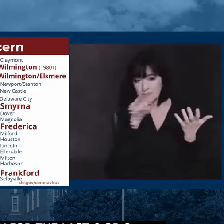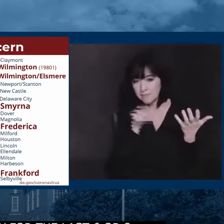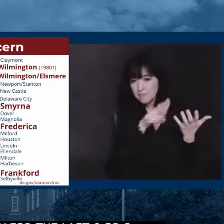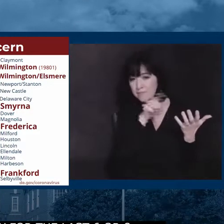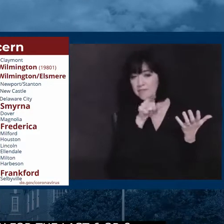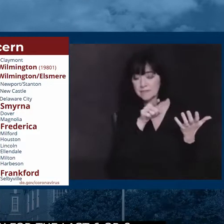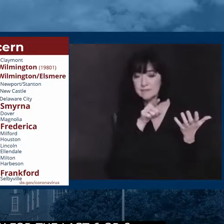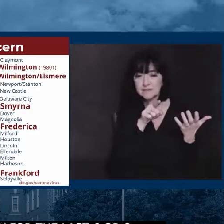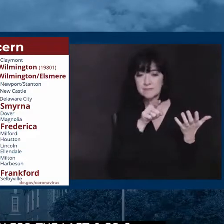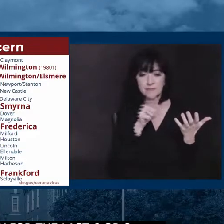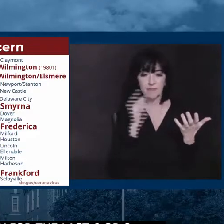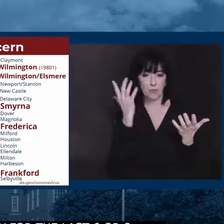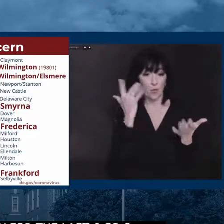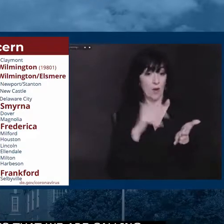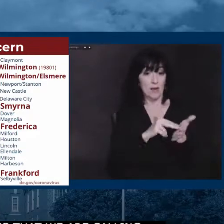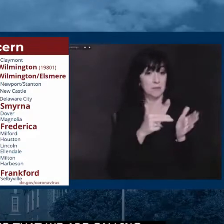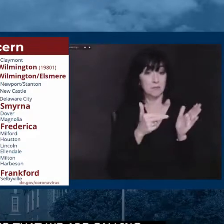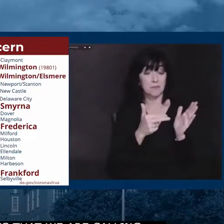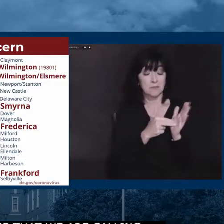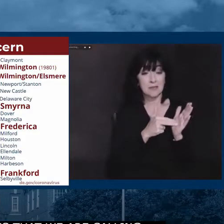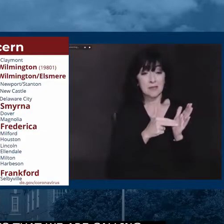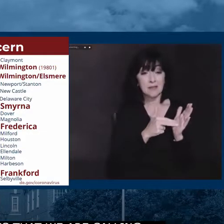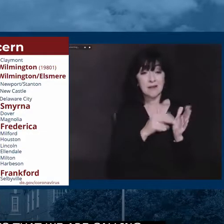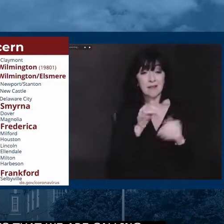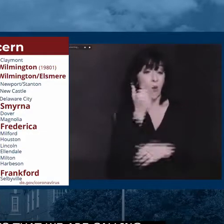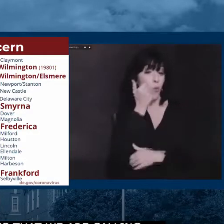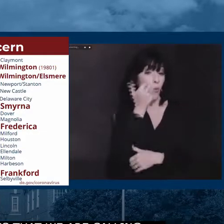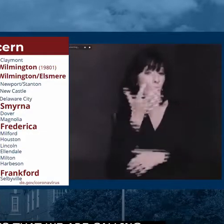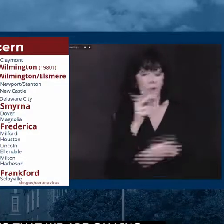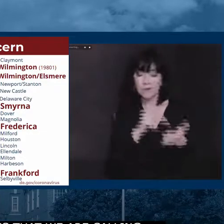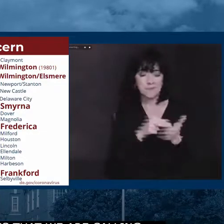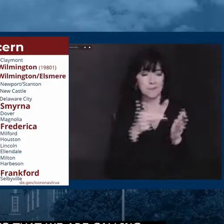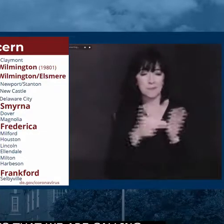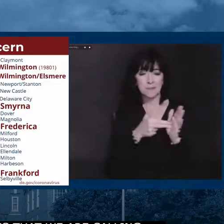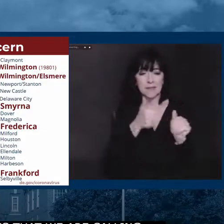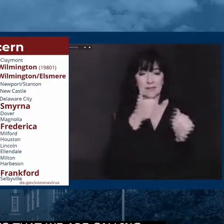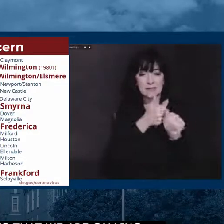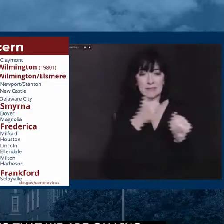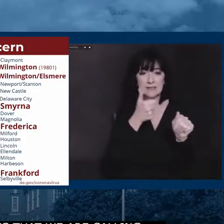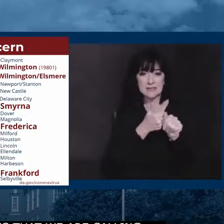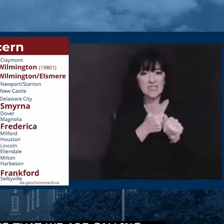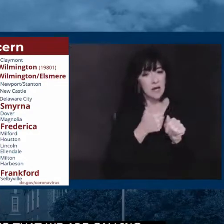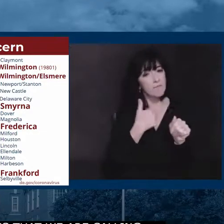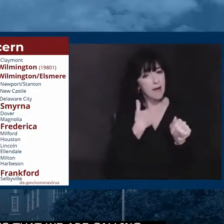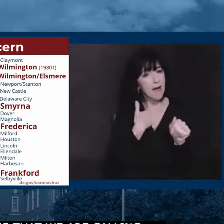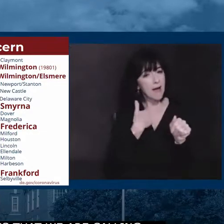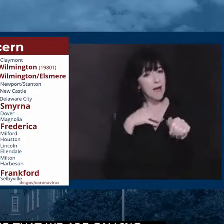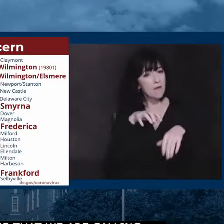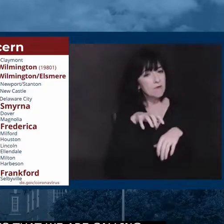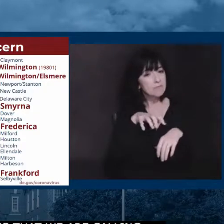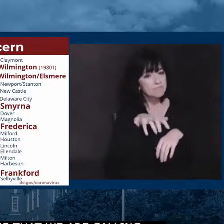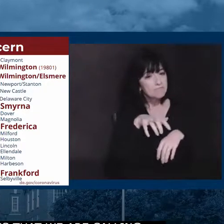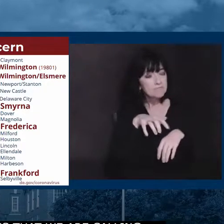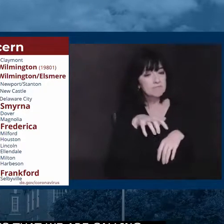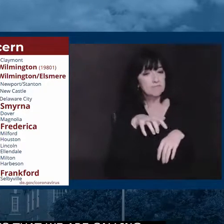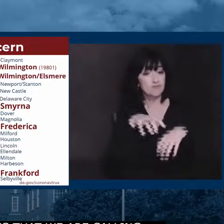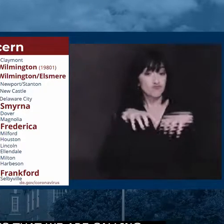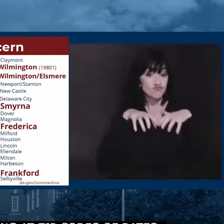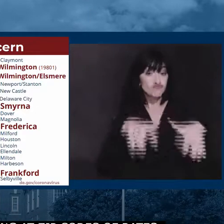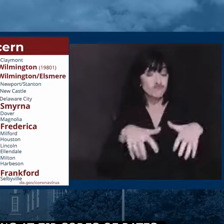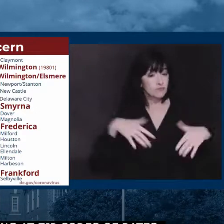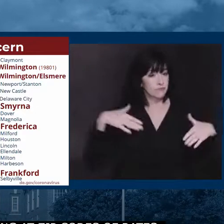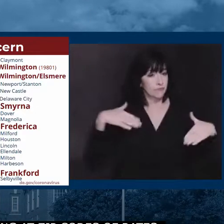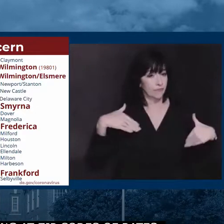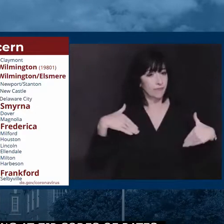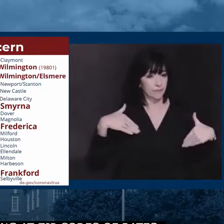had case rates of over 150 per 100,000. So 150 was the number I was using before.